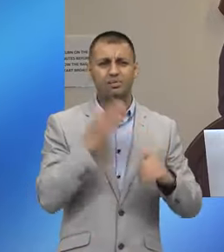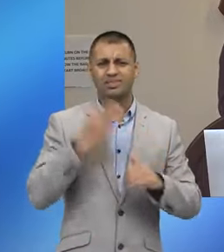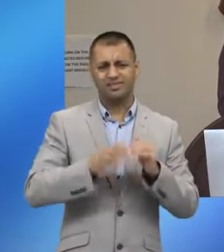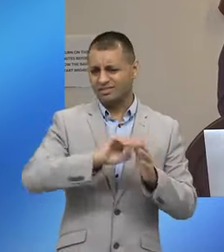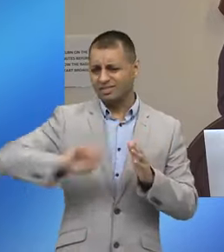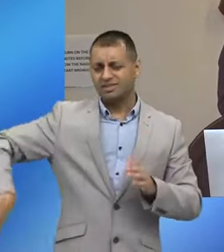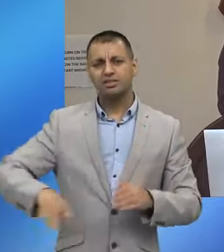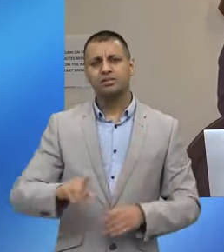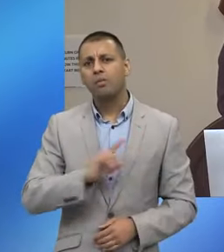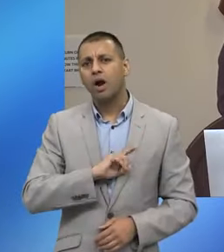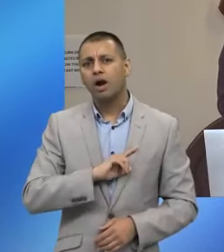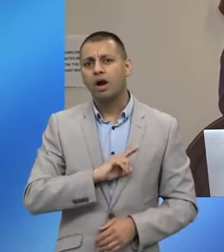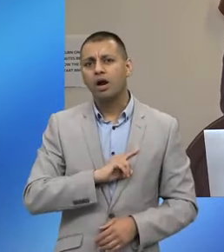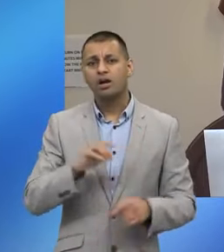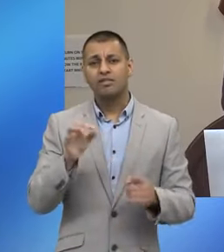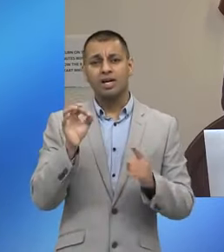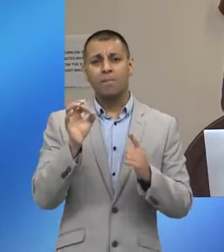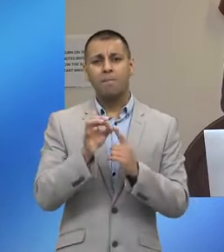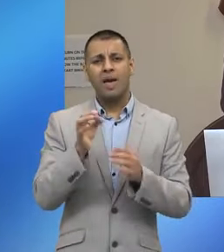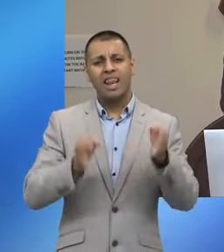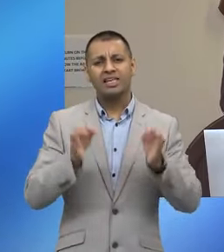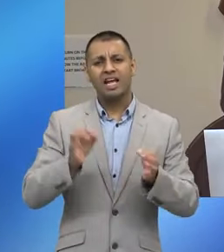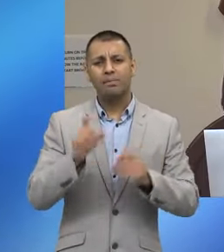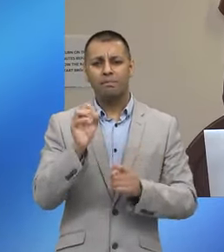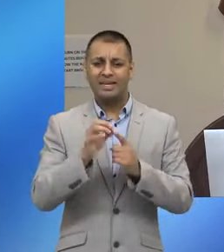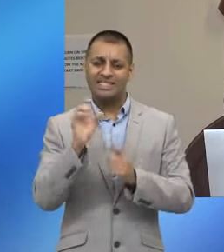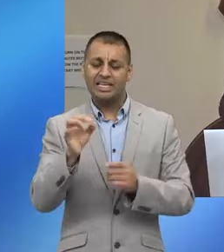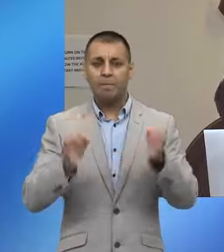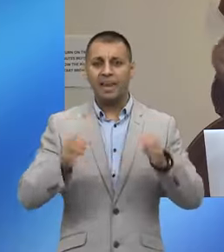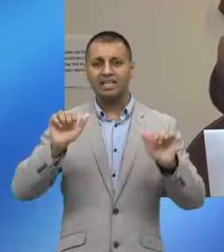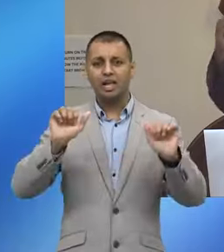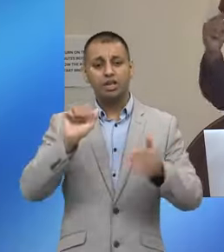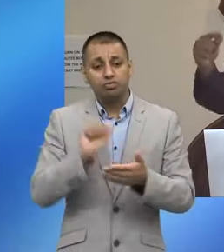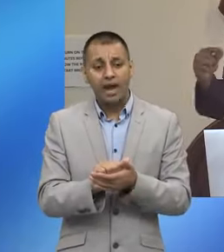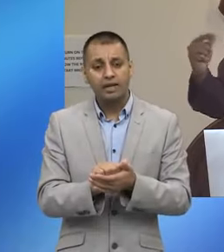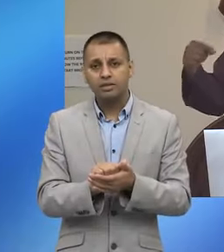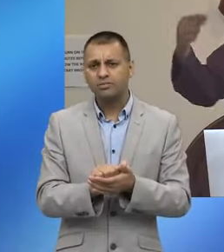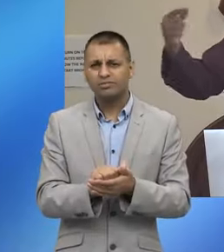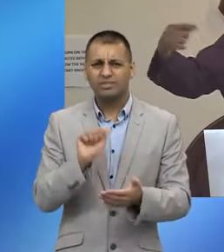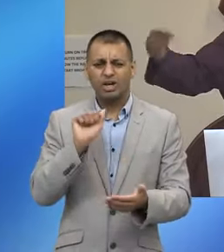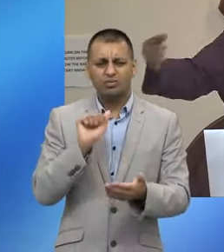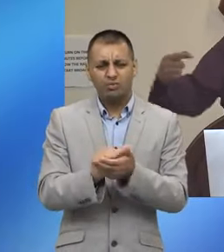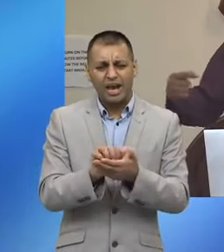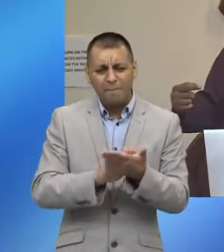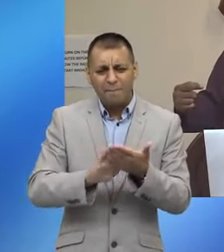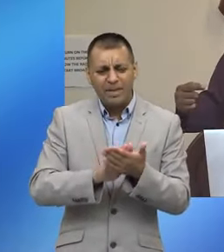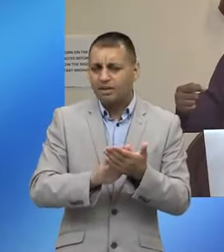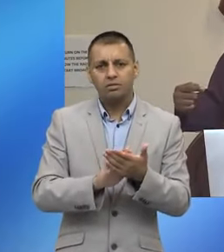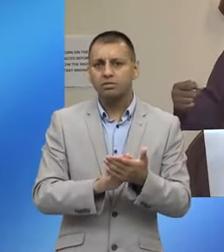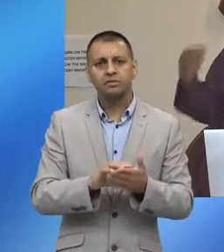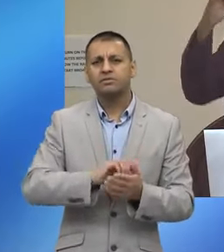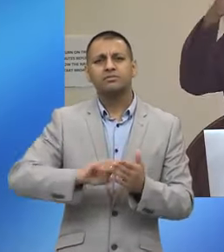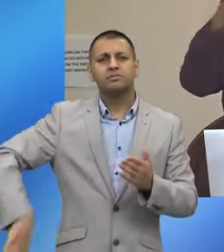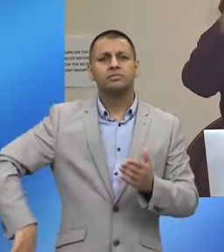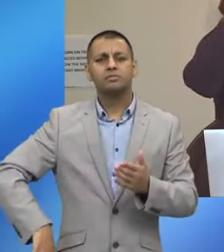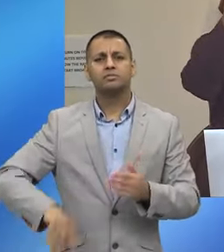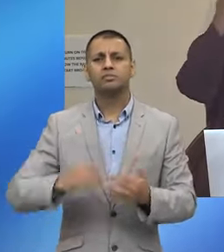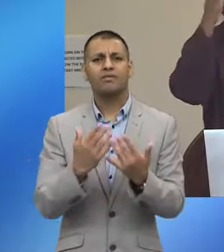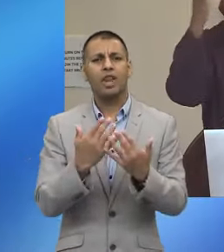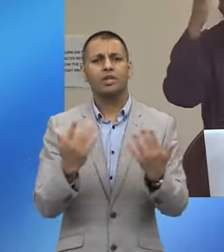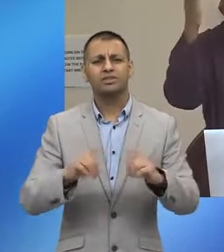word handicap, because it's not politically correct and it doesn't render the correct understanding in al-Islam. There are